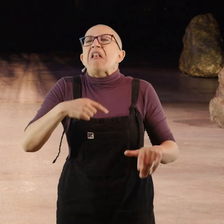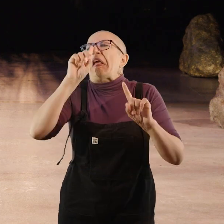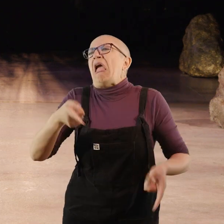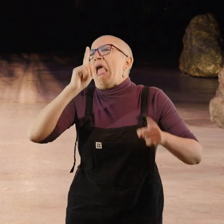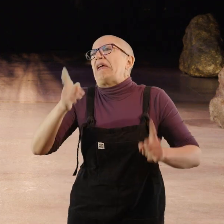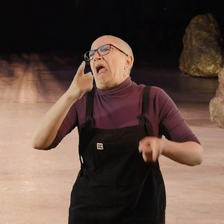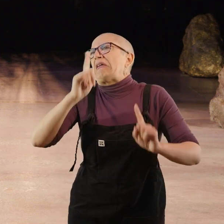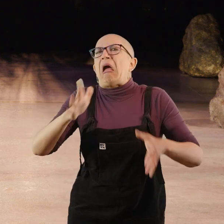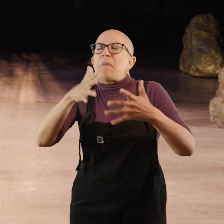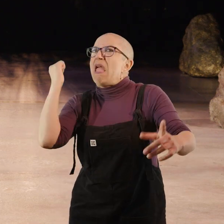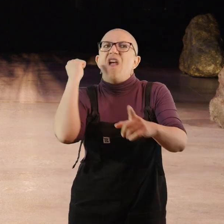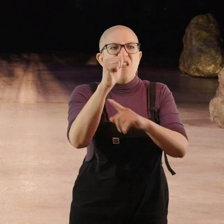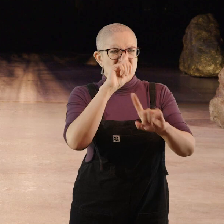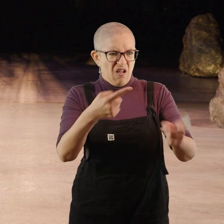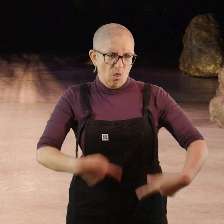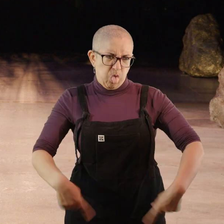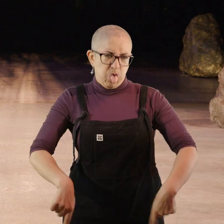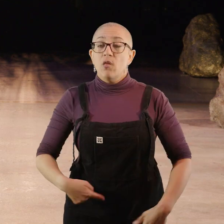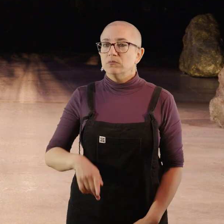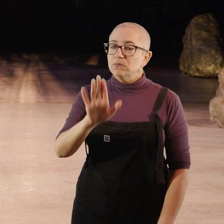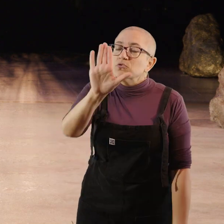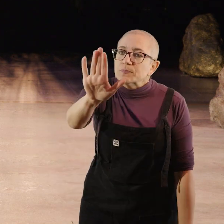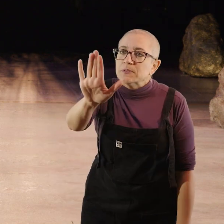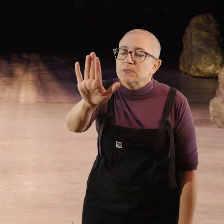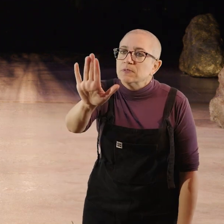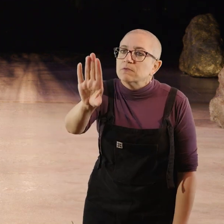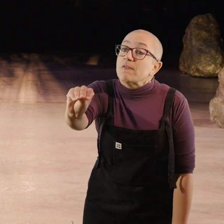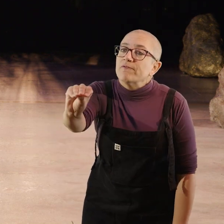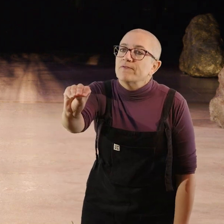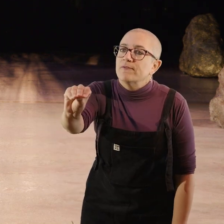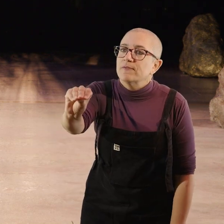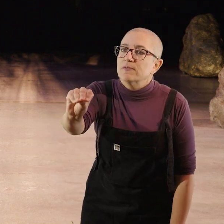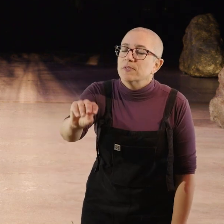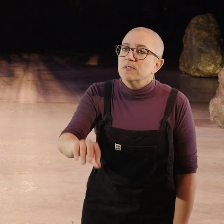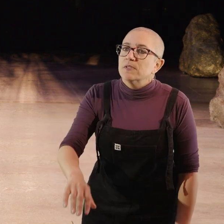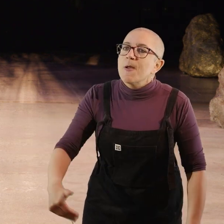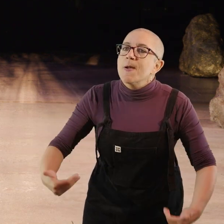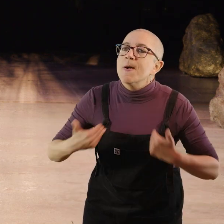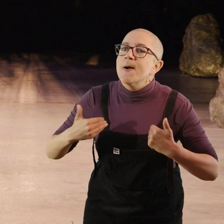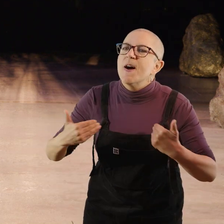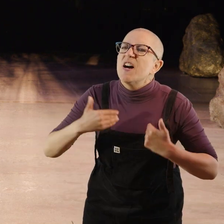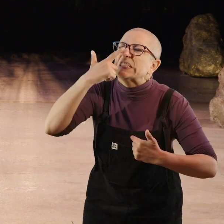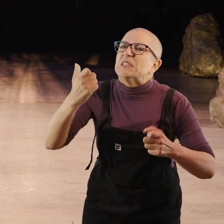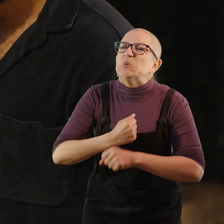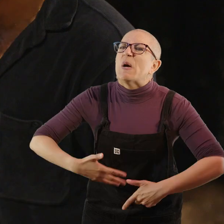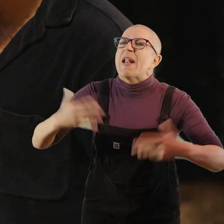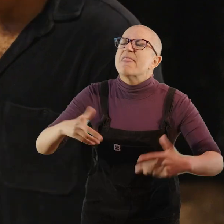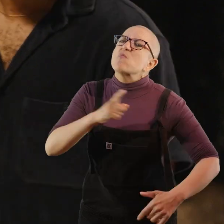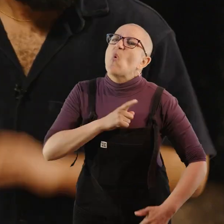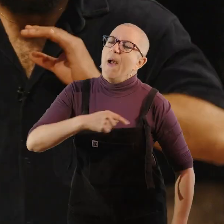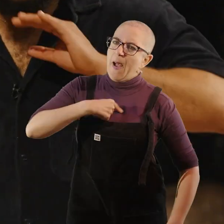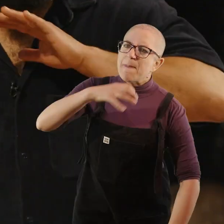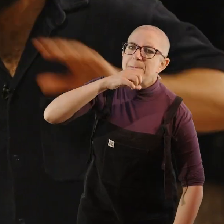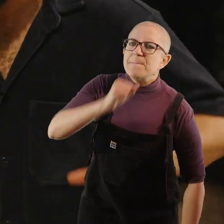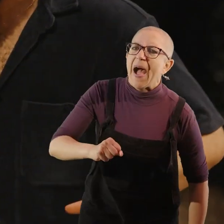not wait upon I would like the poor cat in the adage? Prithee, peace. I dare do all that may become a man. Who dares